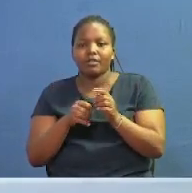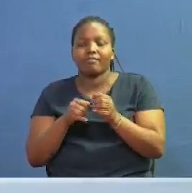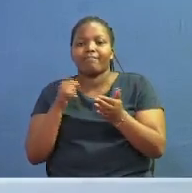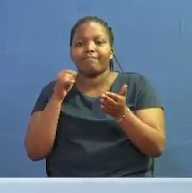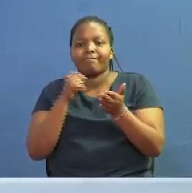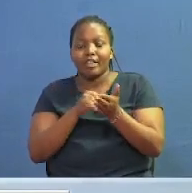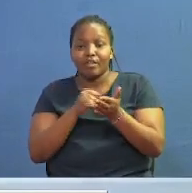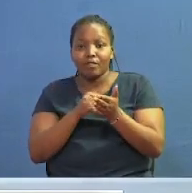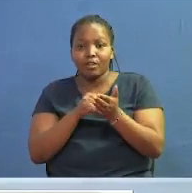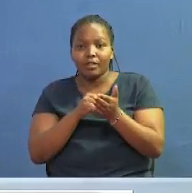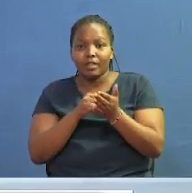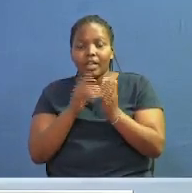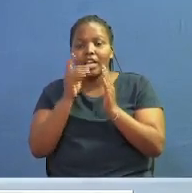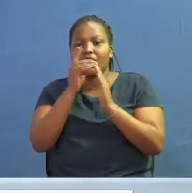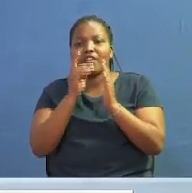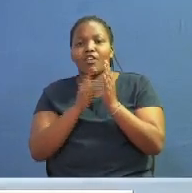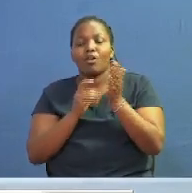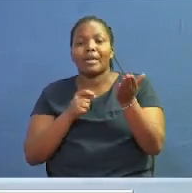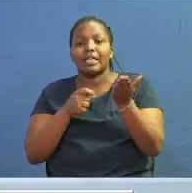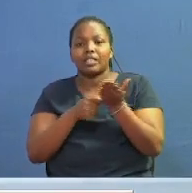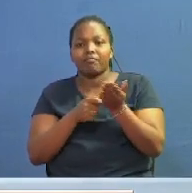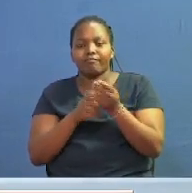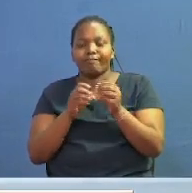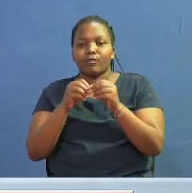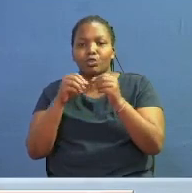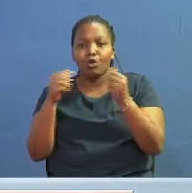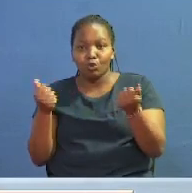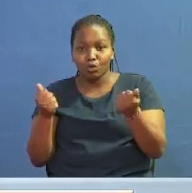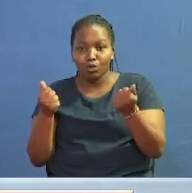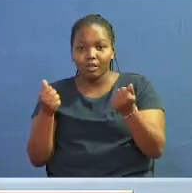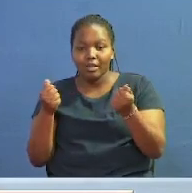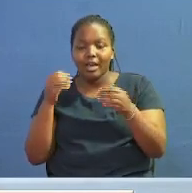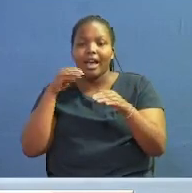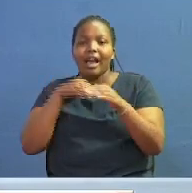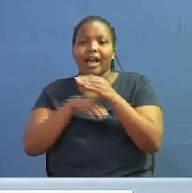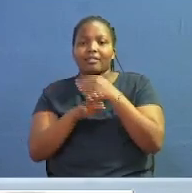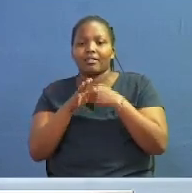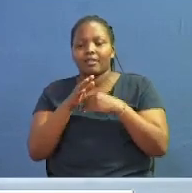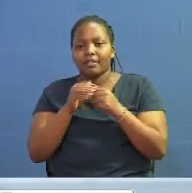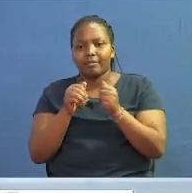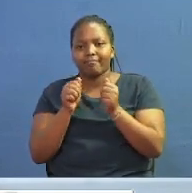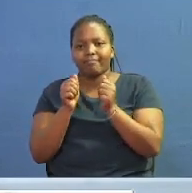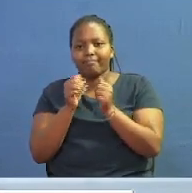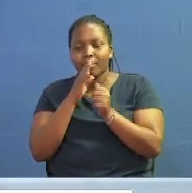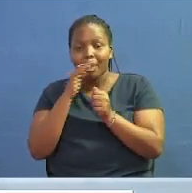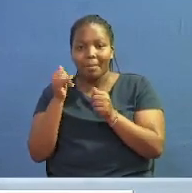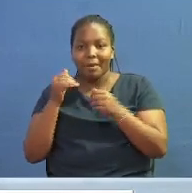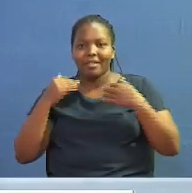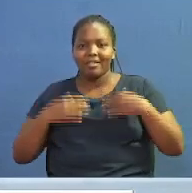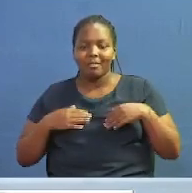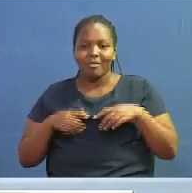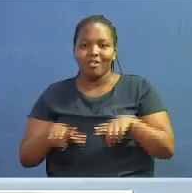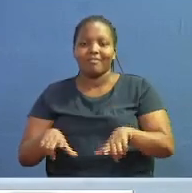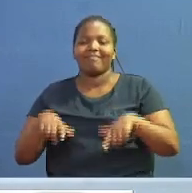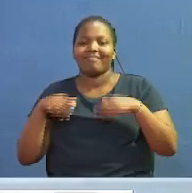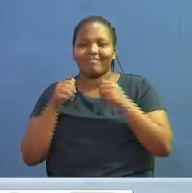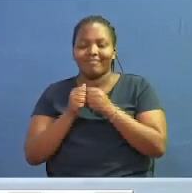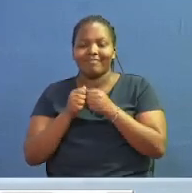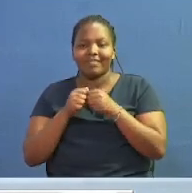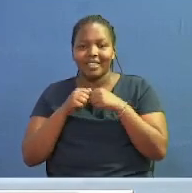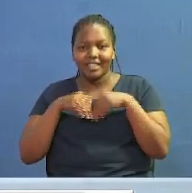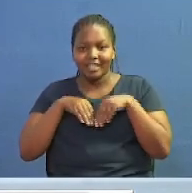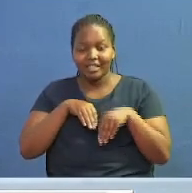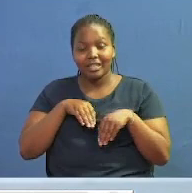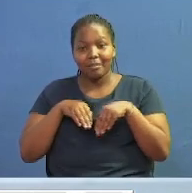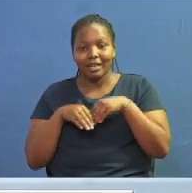and developing technological solutions that can be accessed and used by people with disabilities. It involves identifying